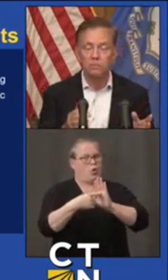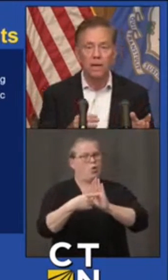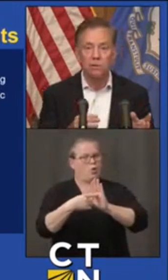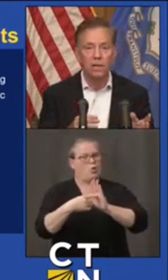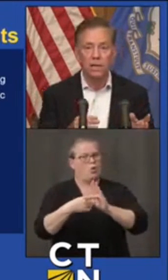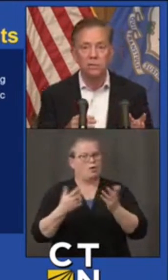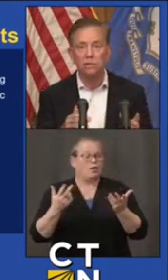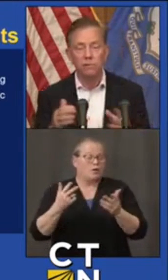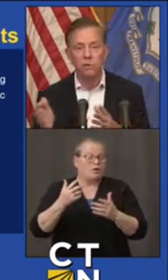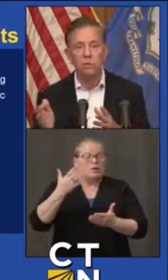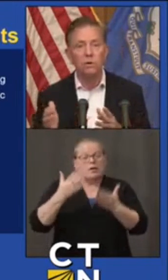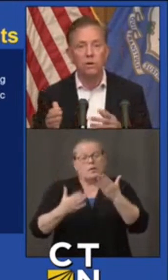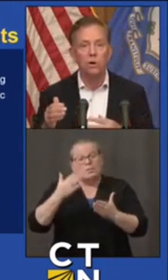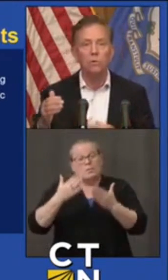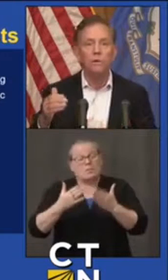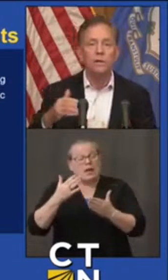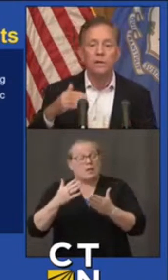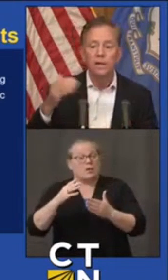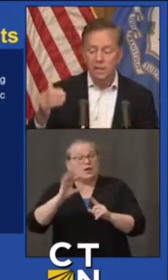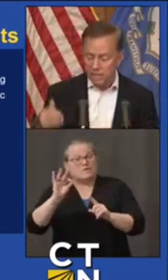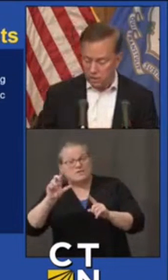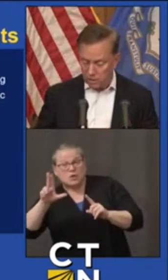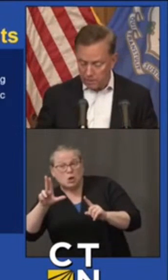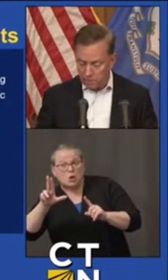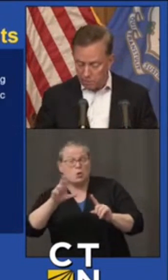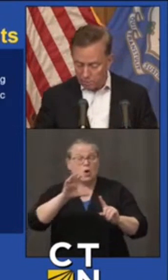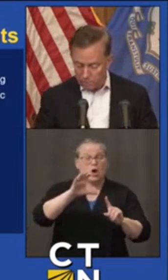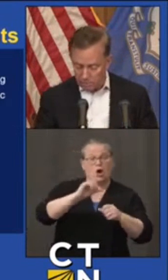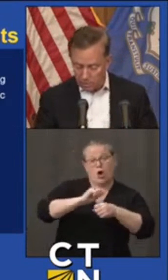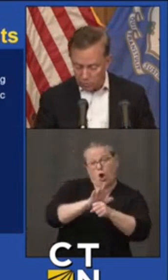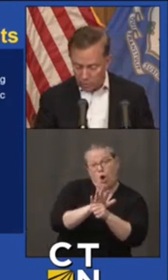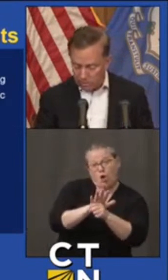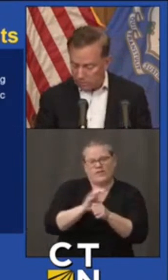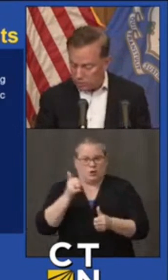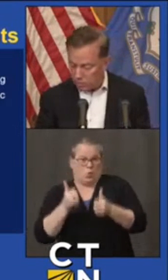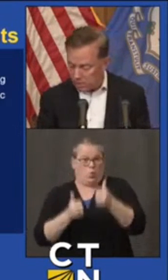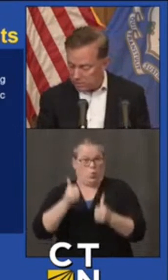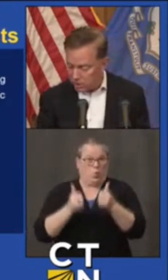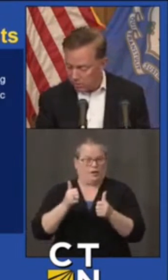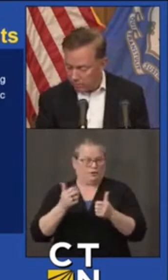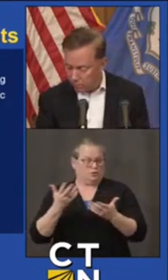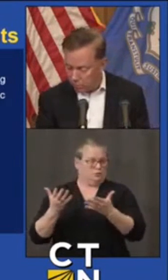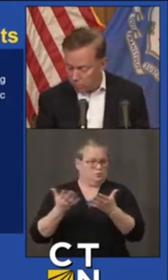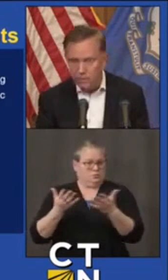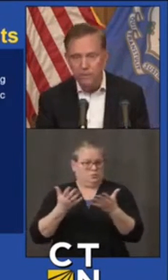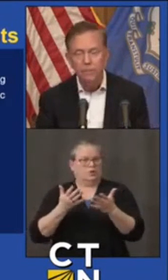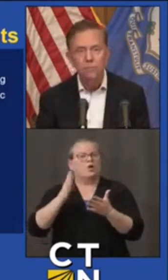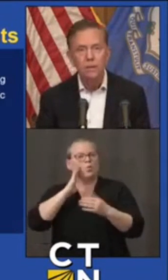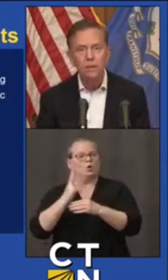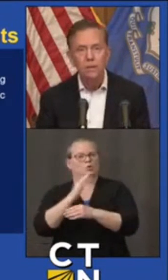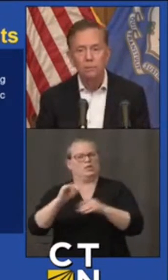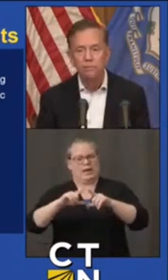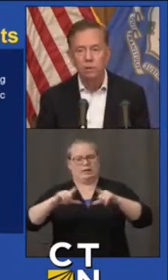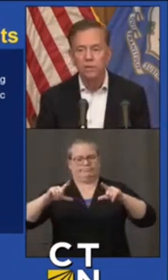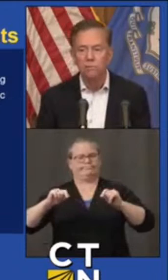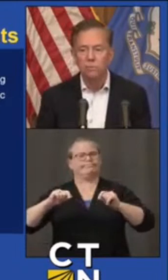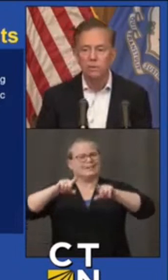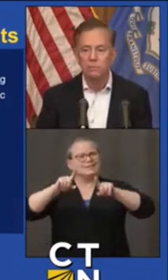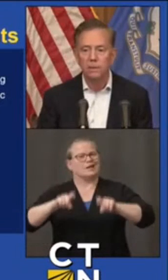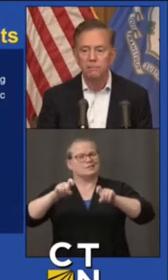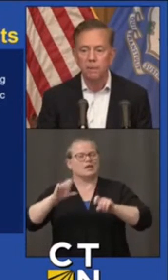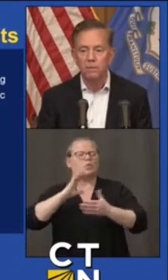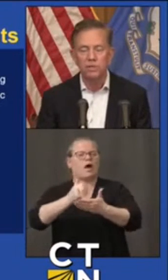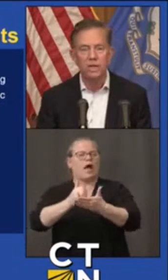a mild case of the flu or COVID. That's going to be part of our rapid response going forward. We've looked at